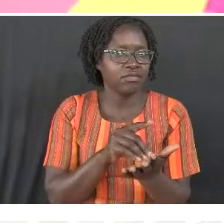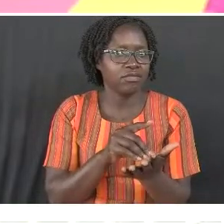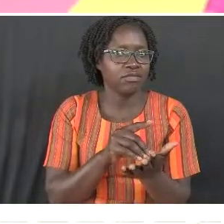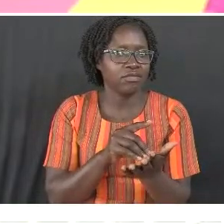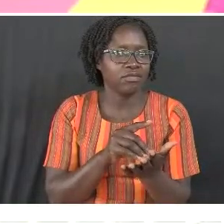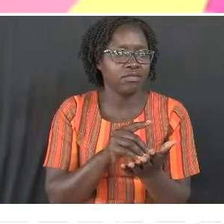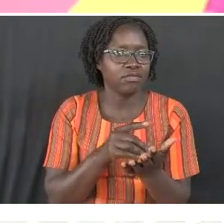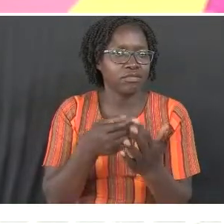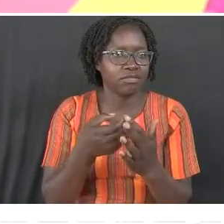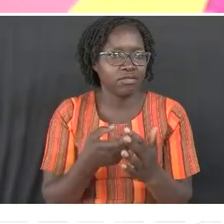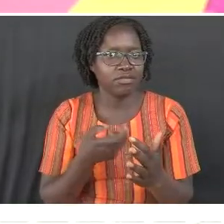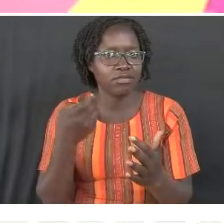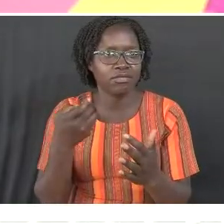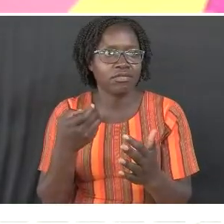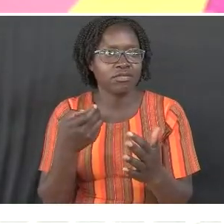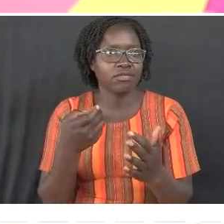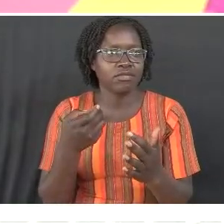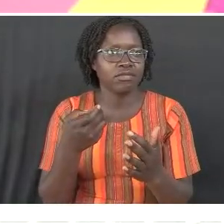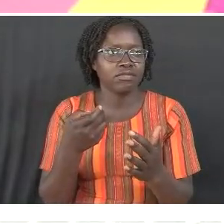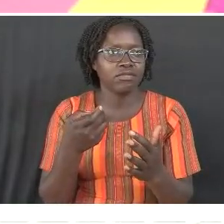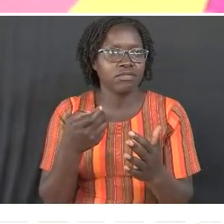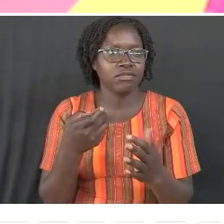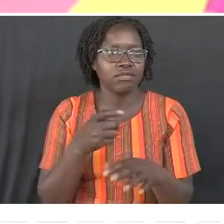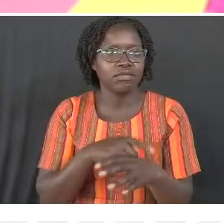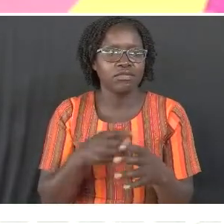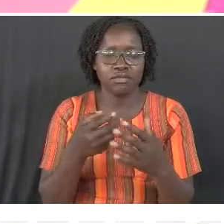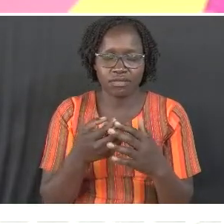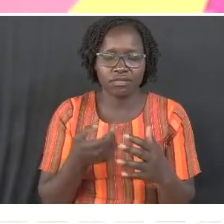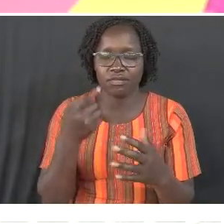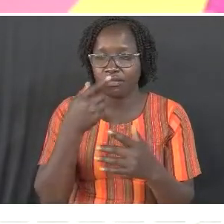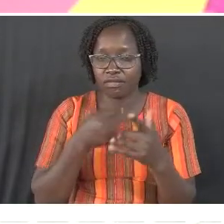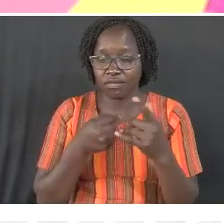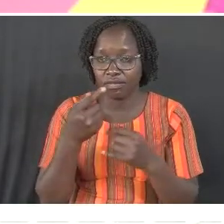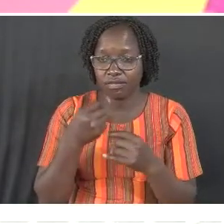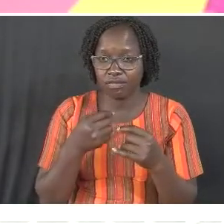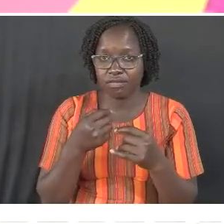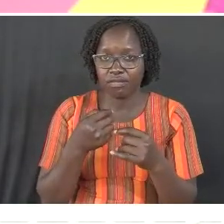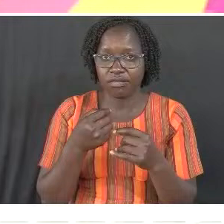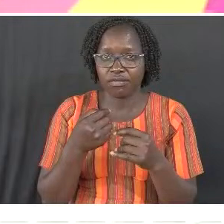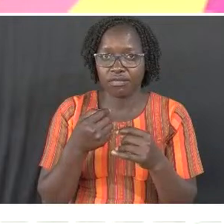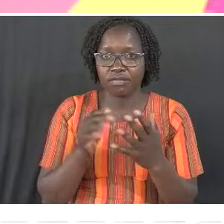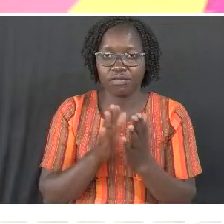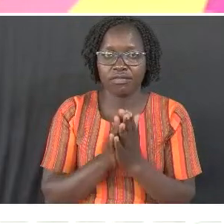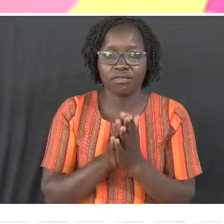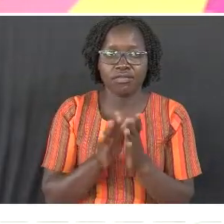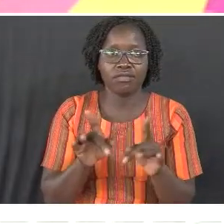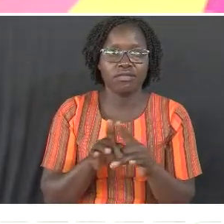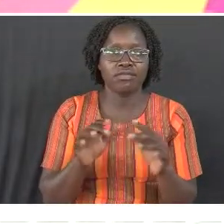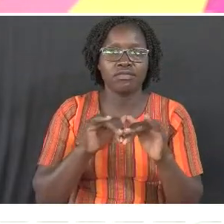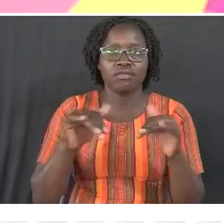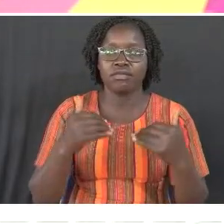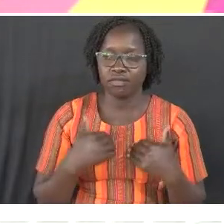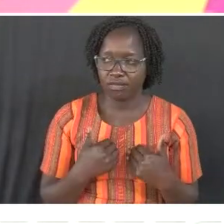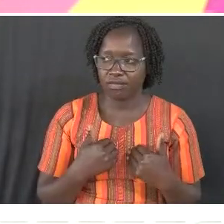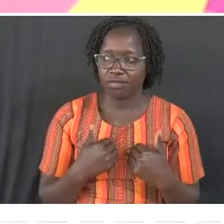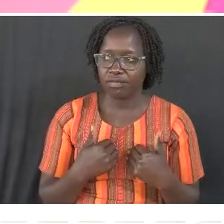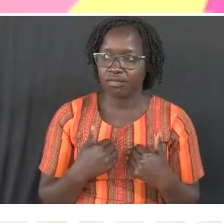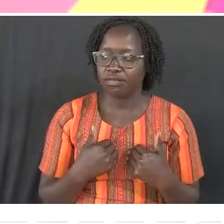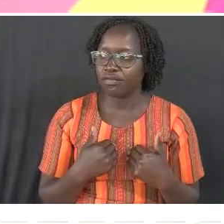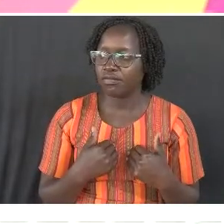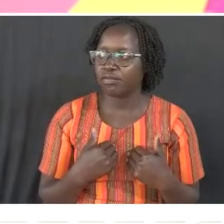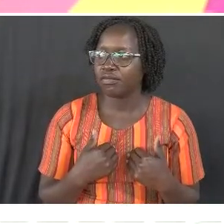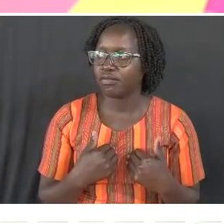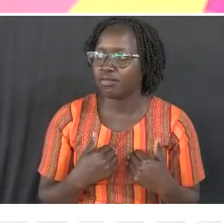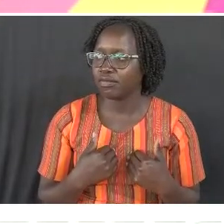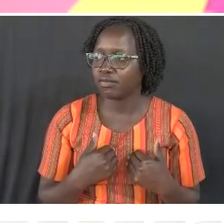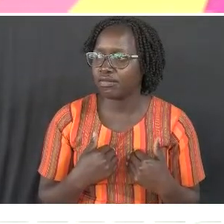we'll remove the milk ones. Once we remove the milk teeth, now the permanent teeth will have space. So